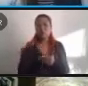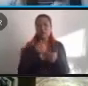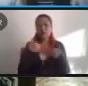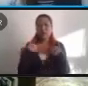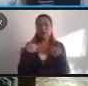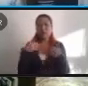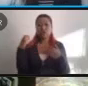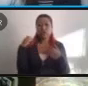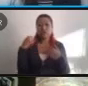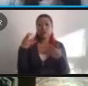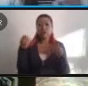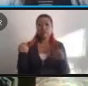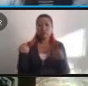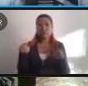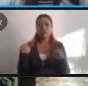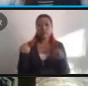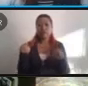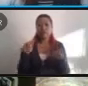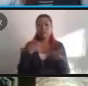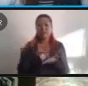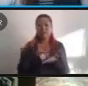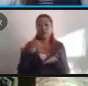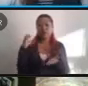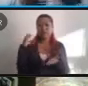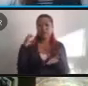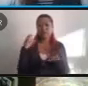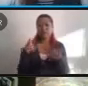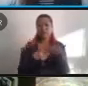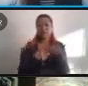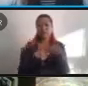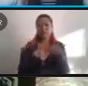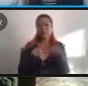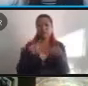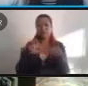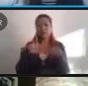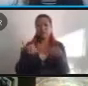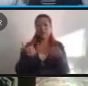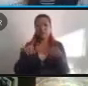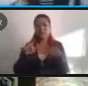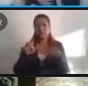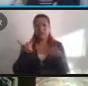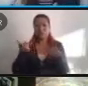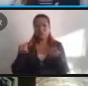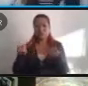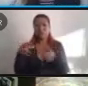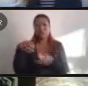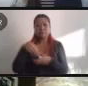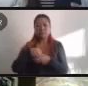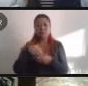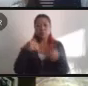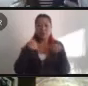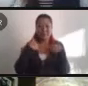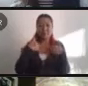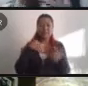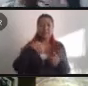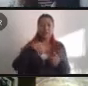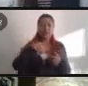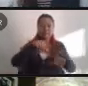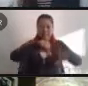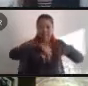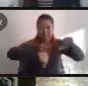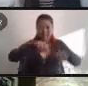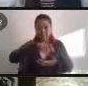Officer and our deputy, and so Terry Taddeo is part of that. And so you get a mix of science, you get a mix